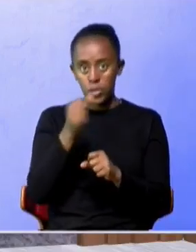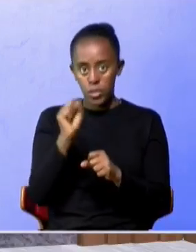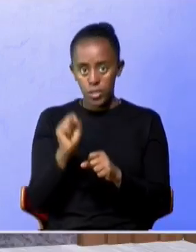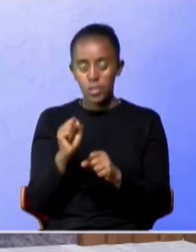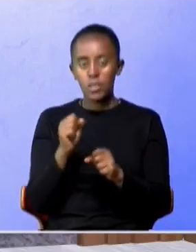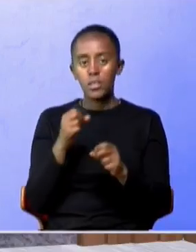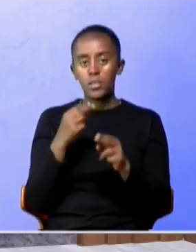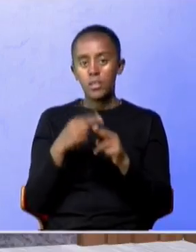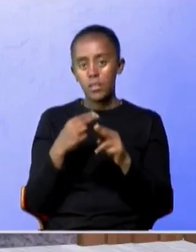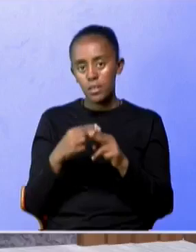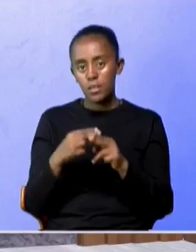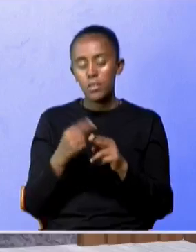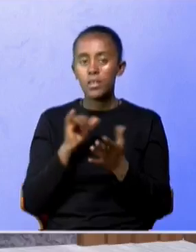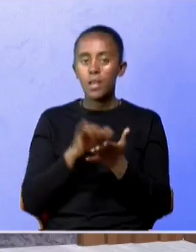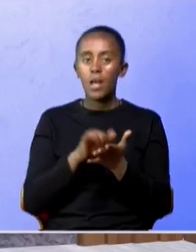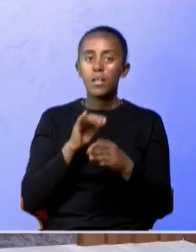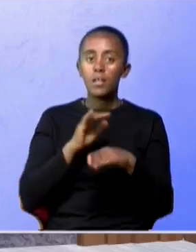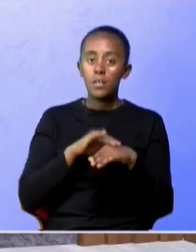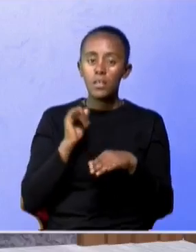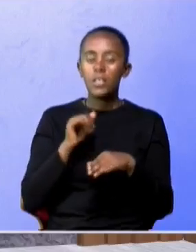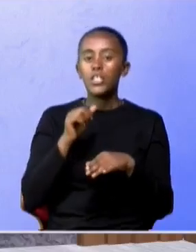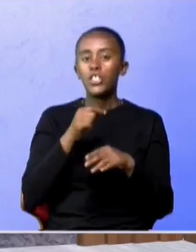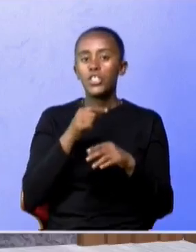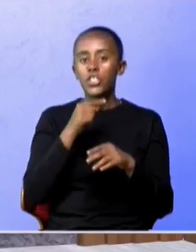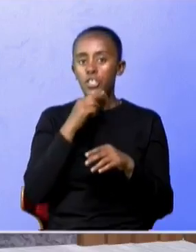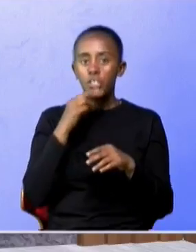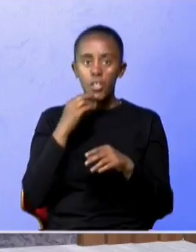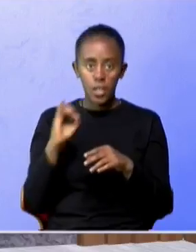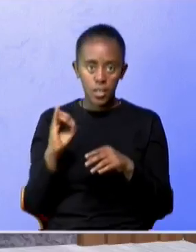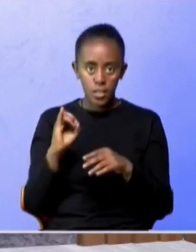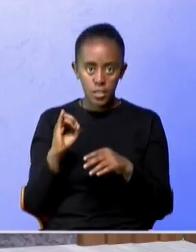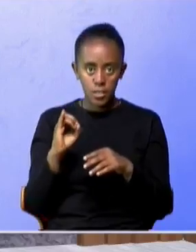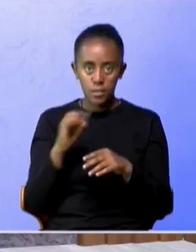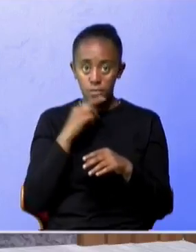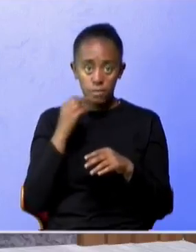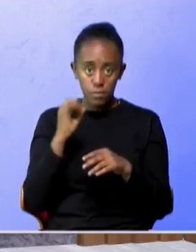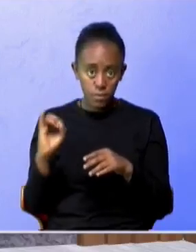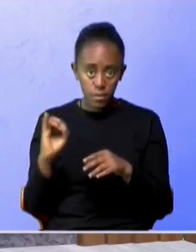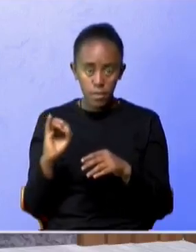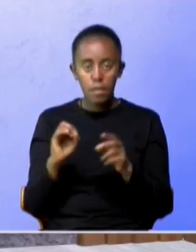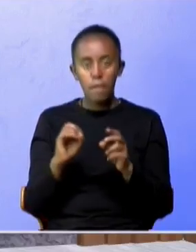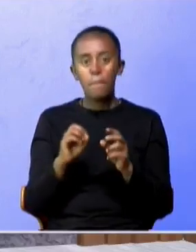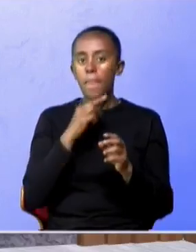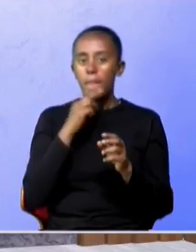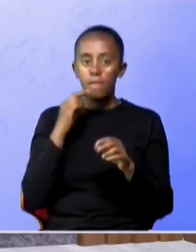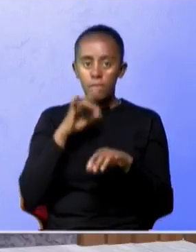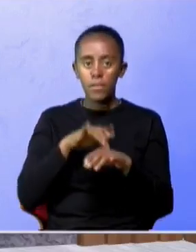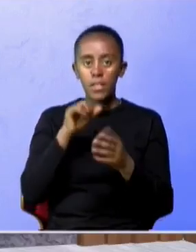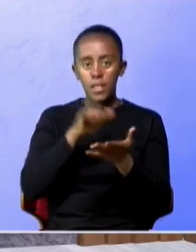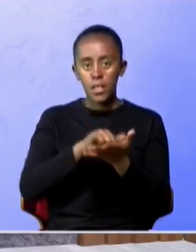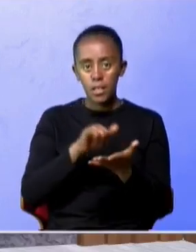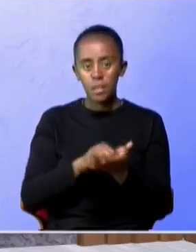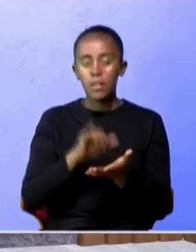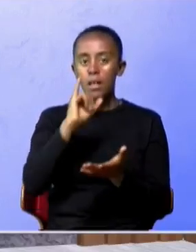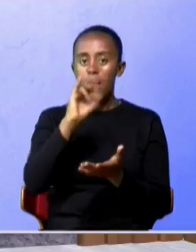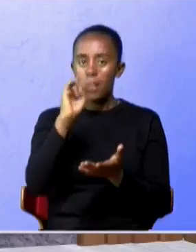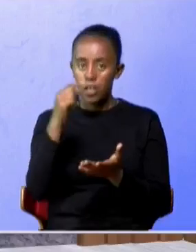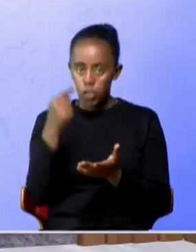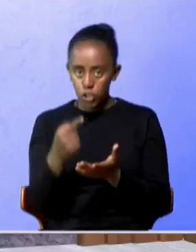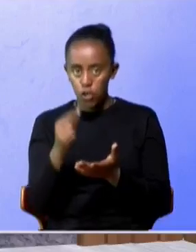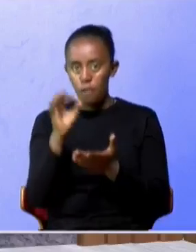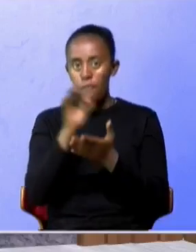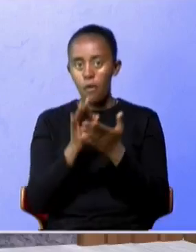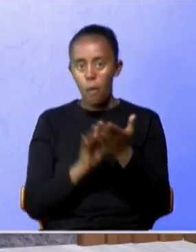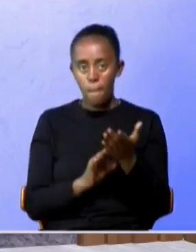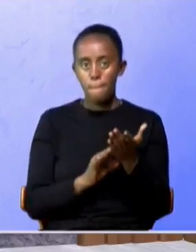the case, we call it gerund. So gerunds are verbs that have ing form in